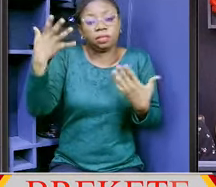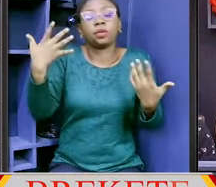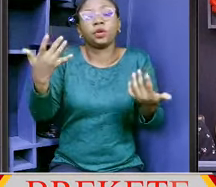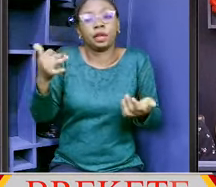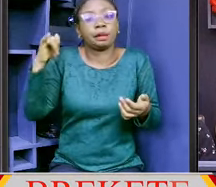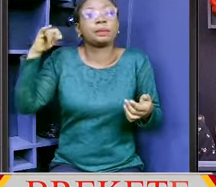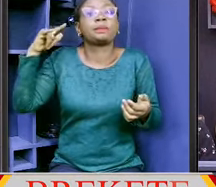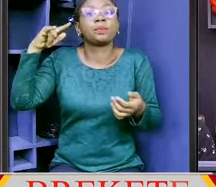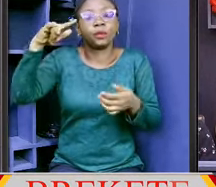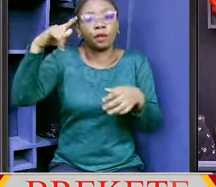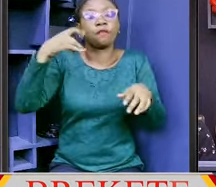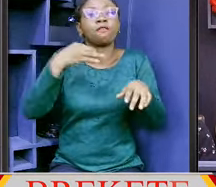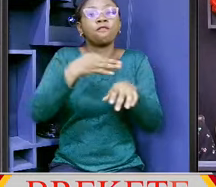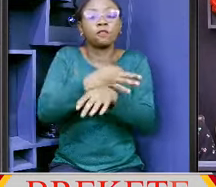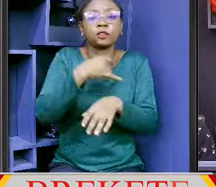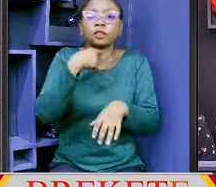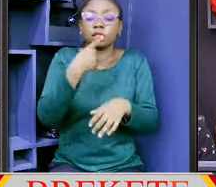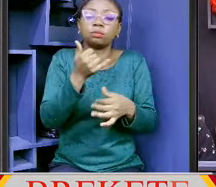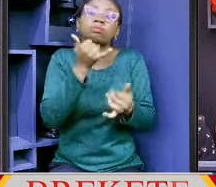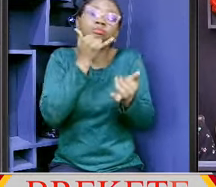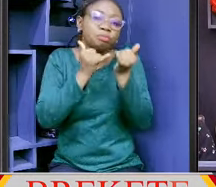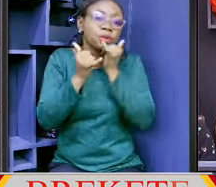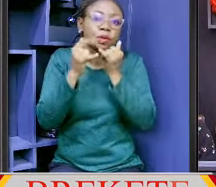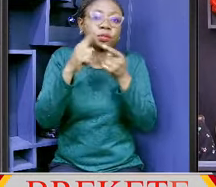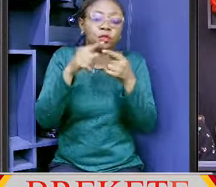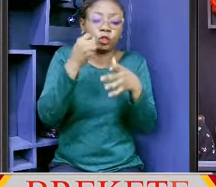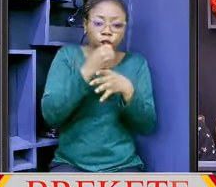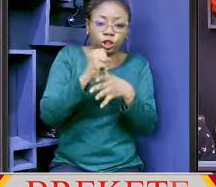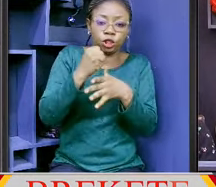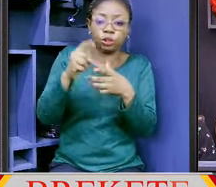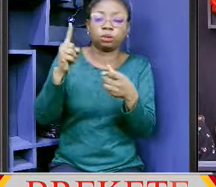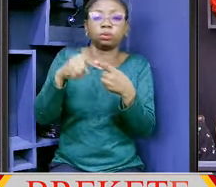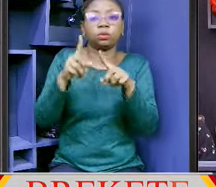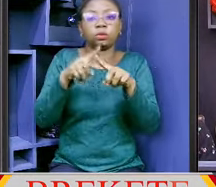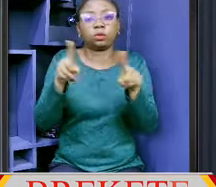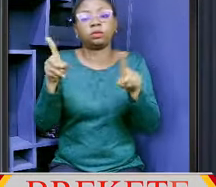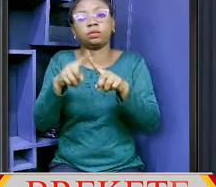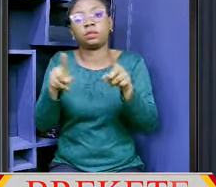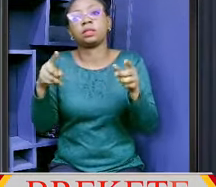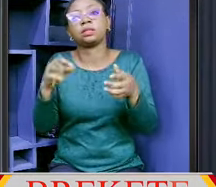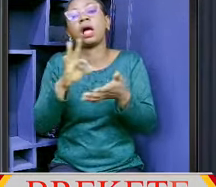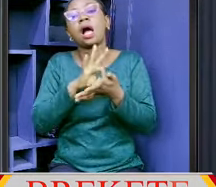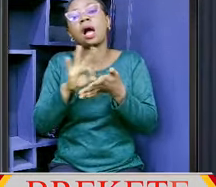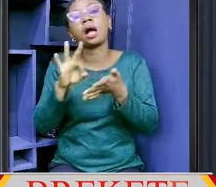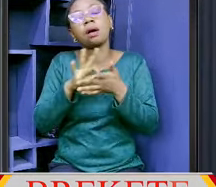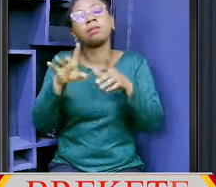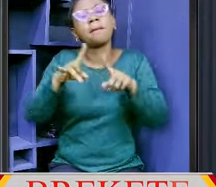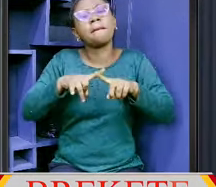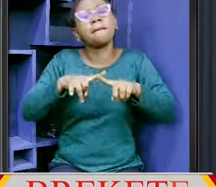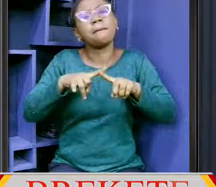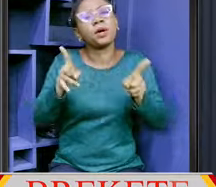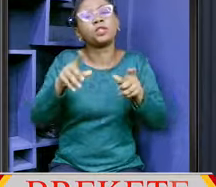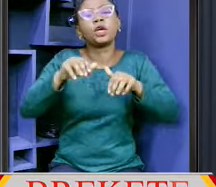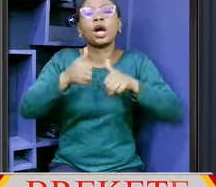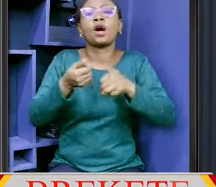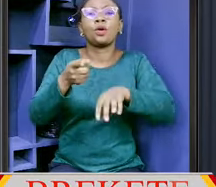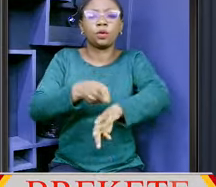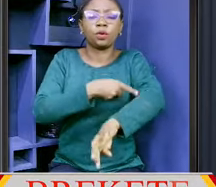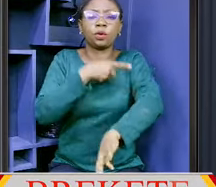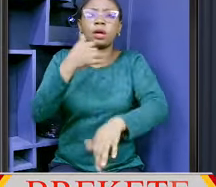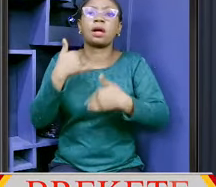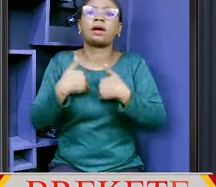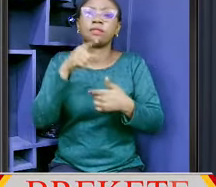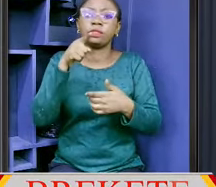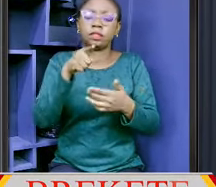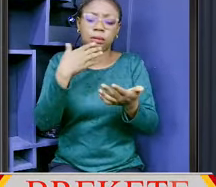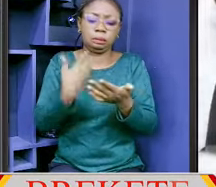Force talk, say, nah, wrong thing you do by sharing the money into different accounts. But how long this money don't